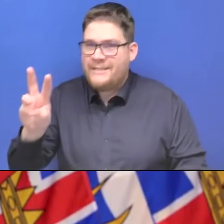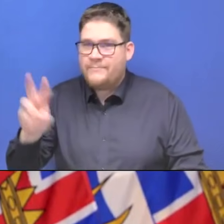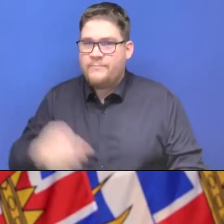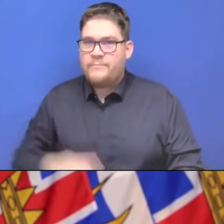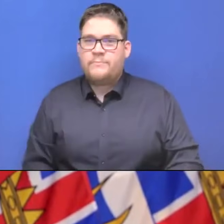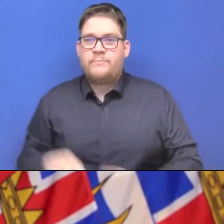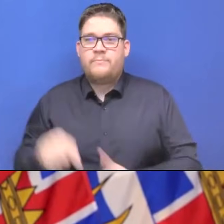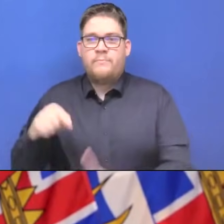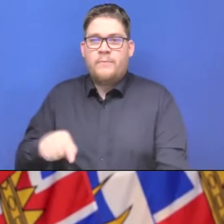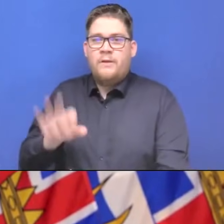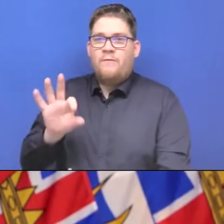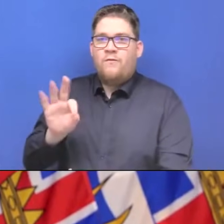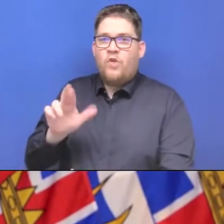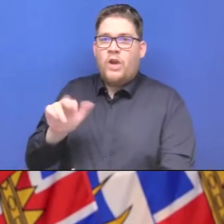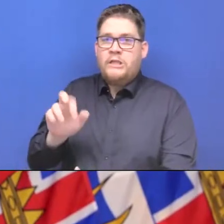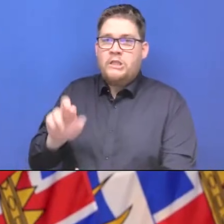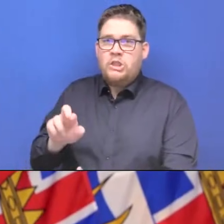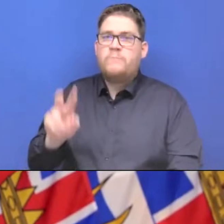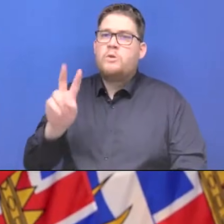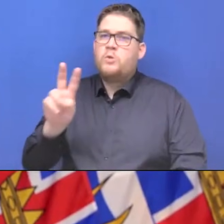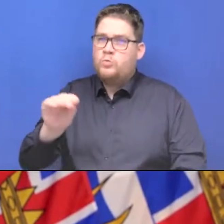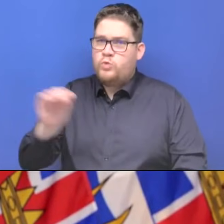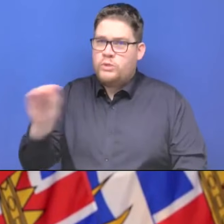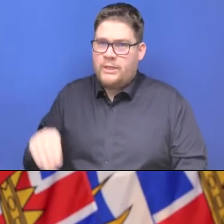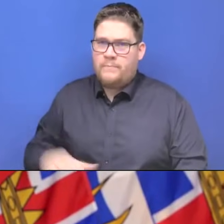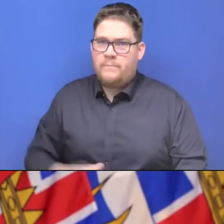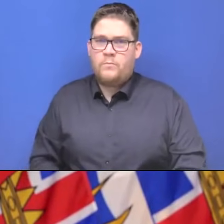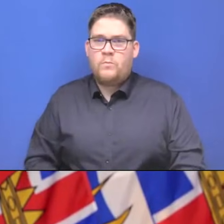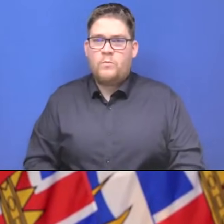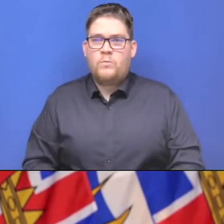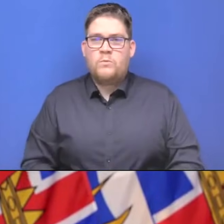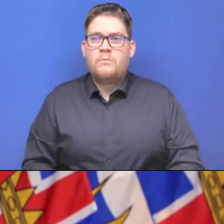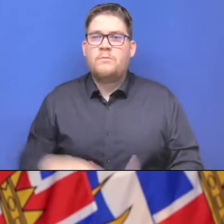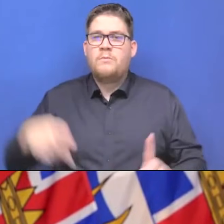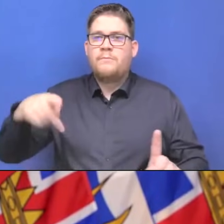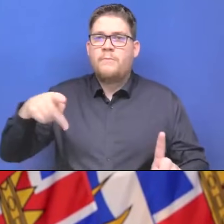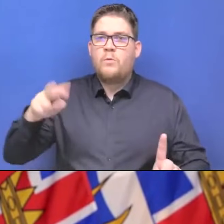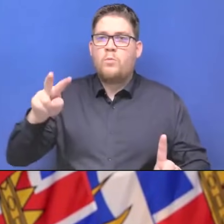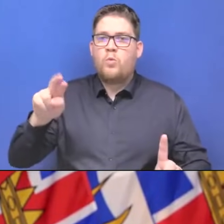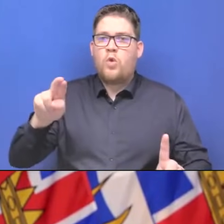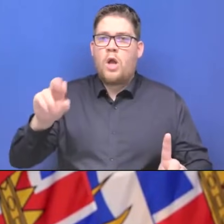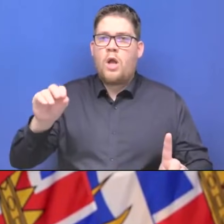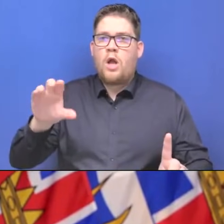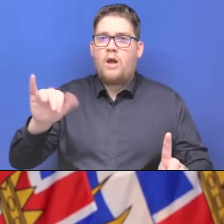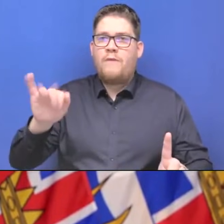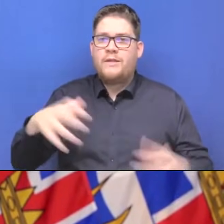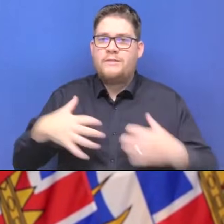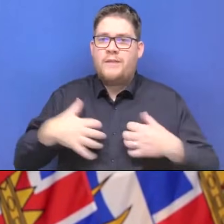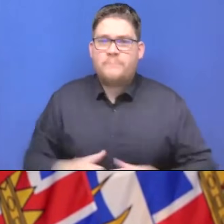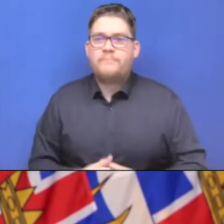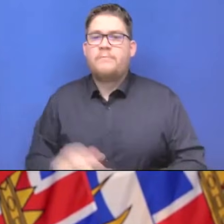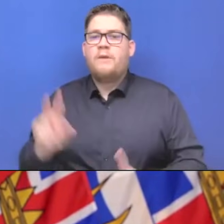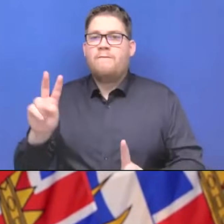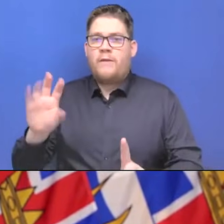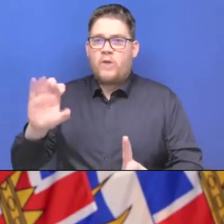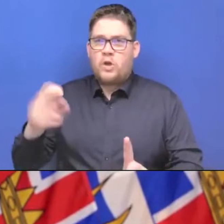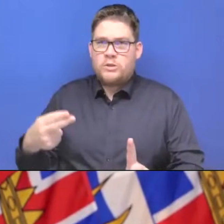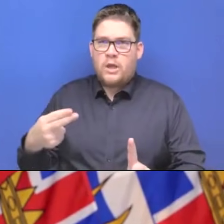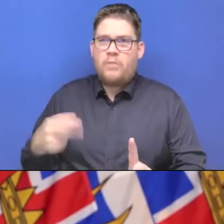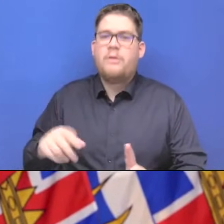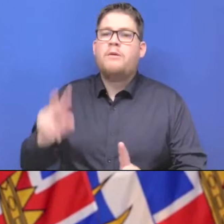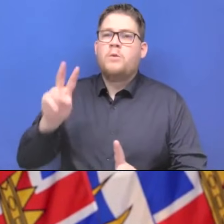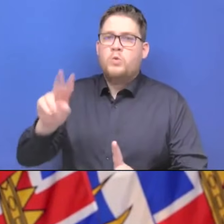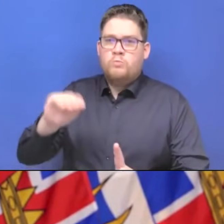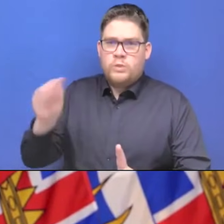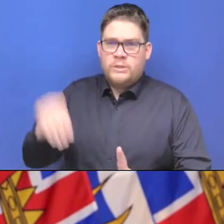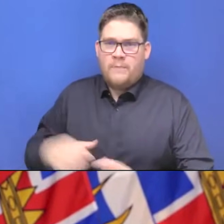2% in Providence Healthcare, 122, 2% in Vancouver Coastal Health, 522, 2% in the Provincial Health